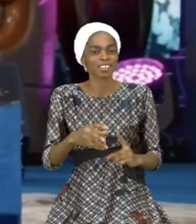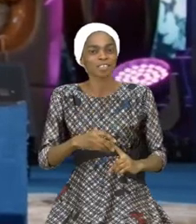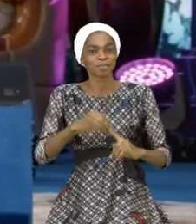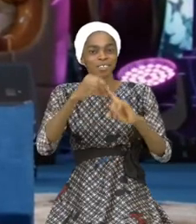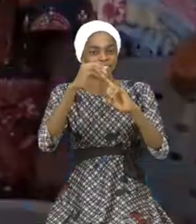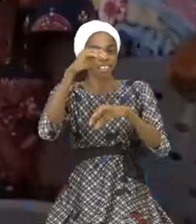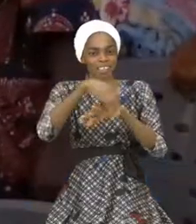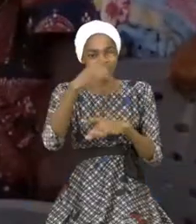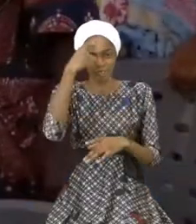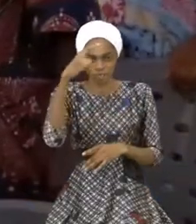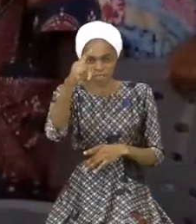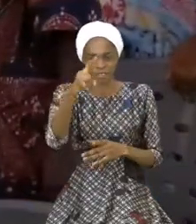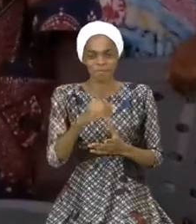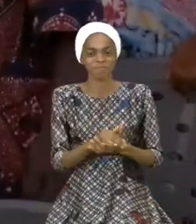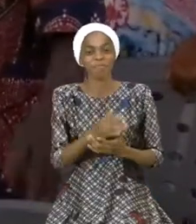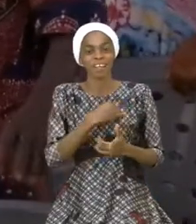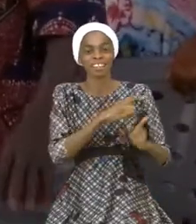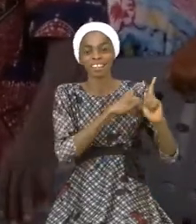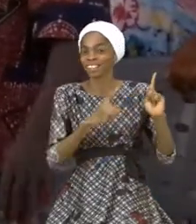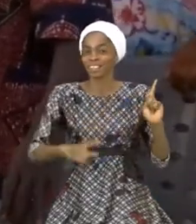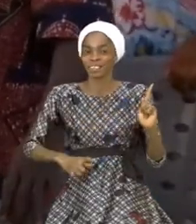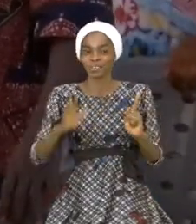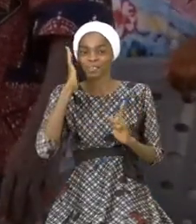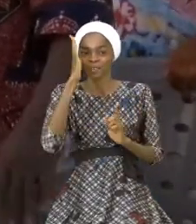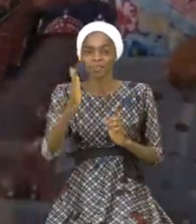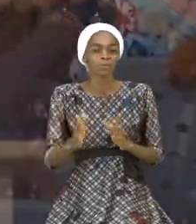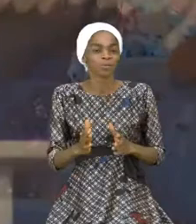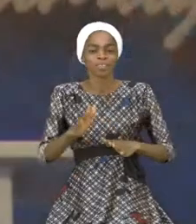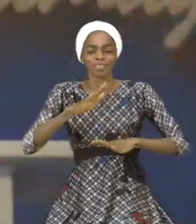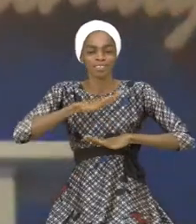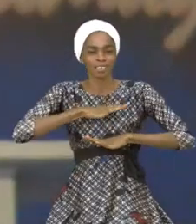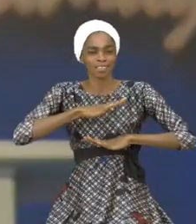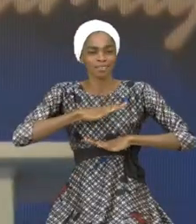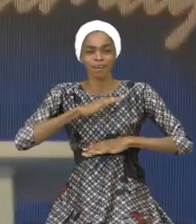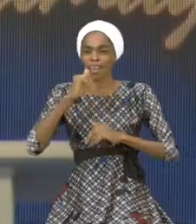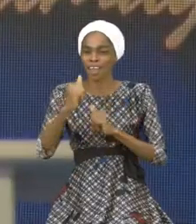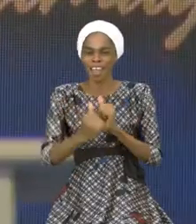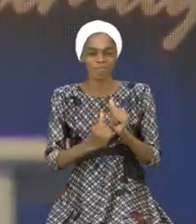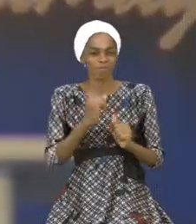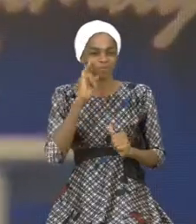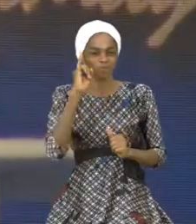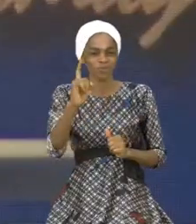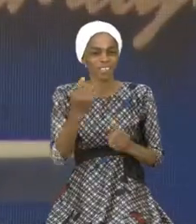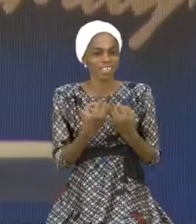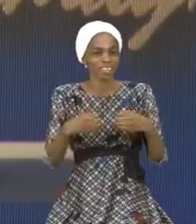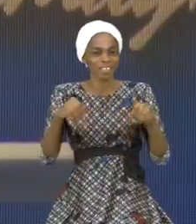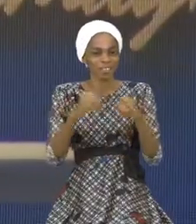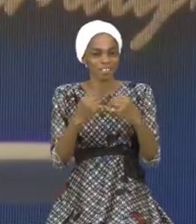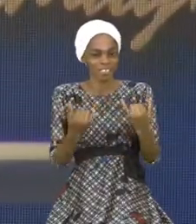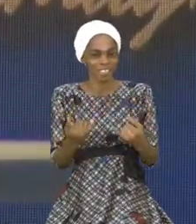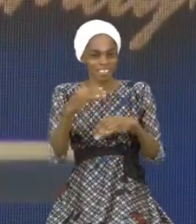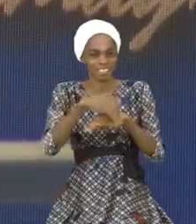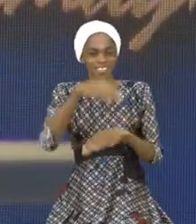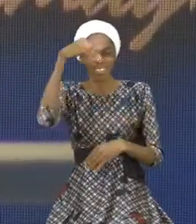you. And the Lord will satisfy everyone, even tonight,